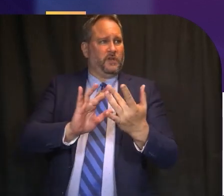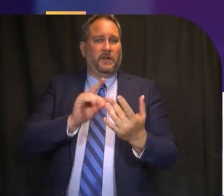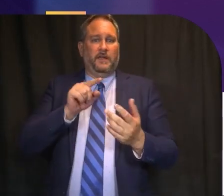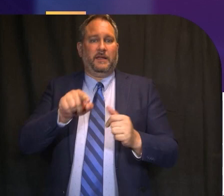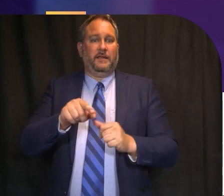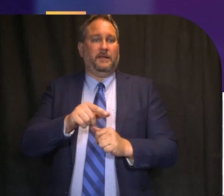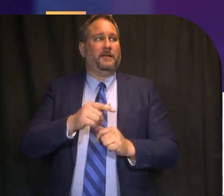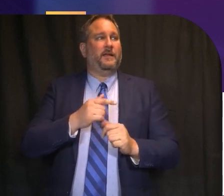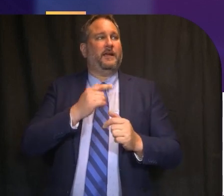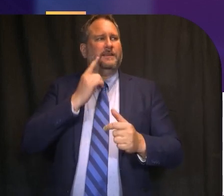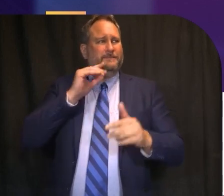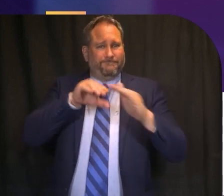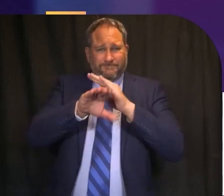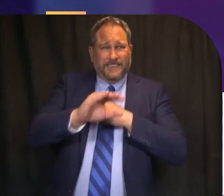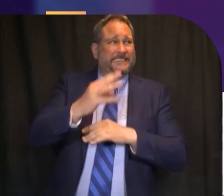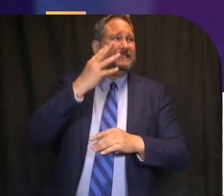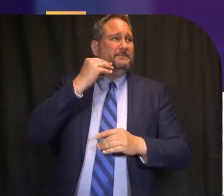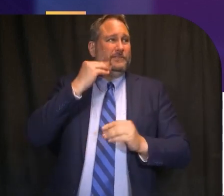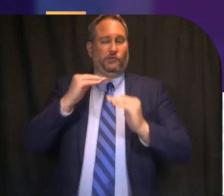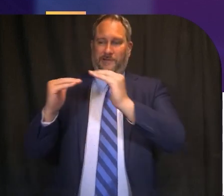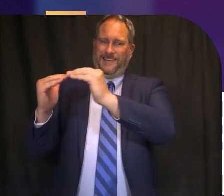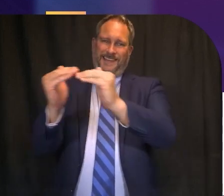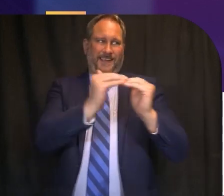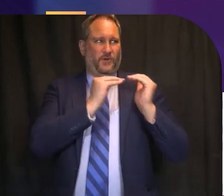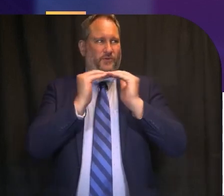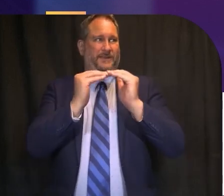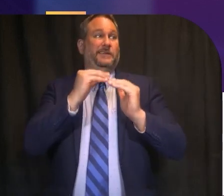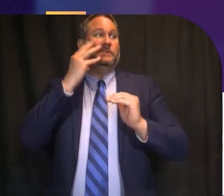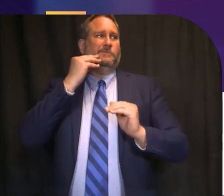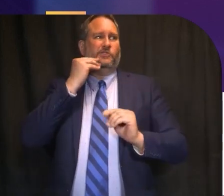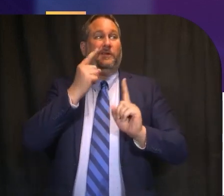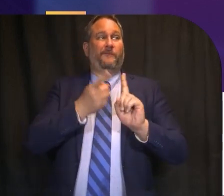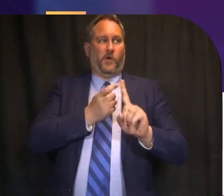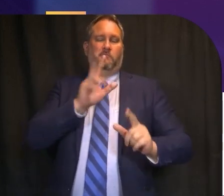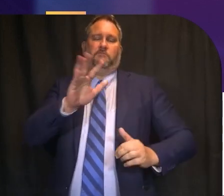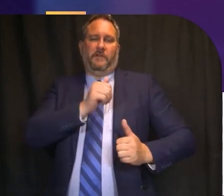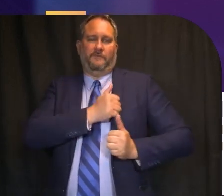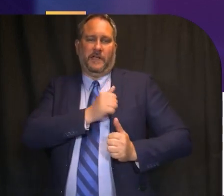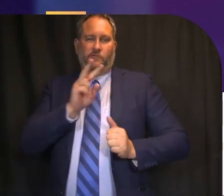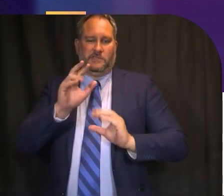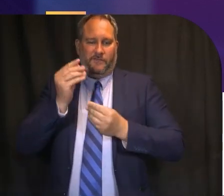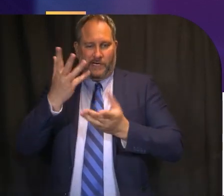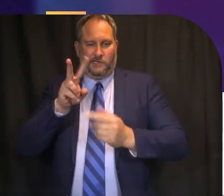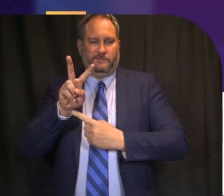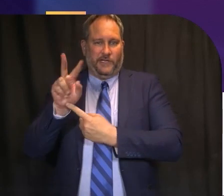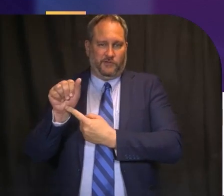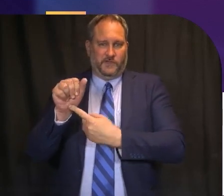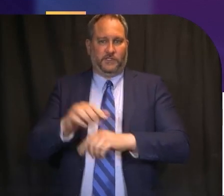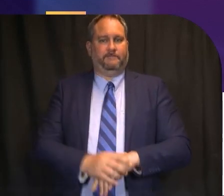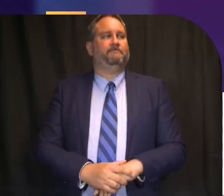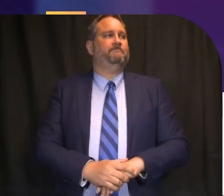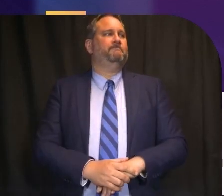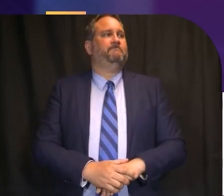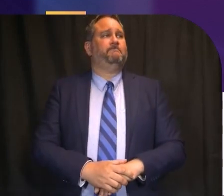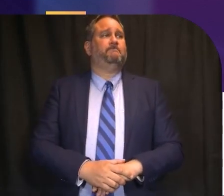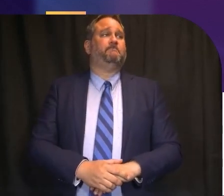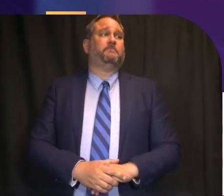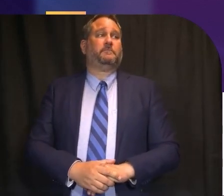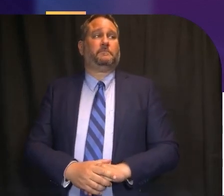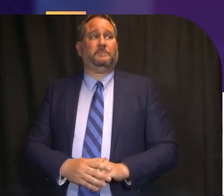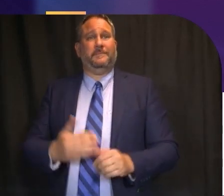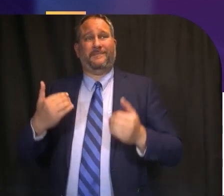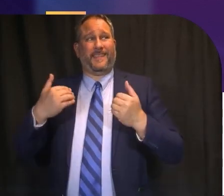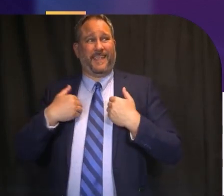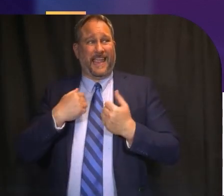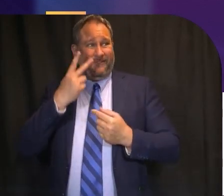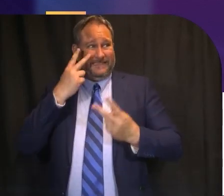from the Veterans Affairs. VERO's work specifically aims to relieve the weight of substantial chronic staffing issues and